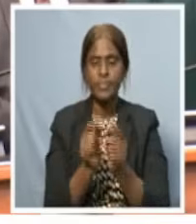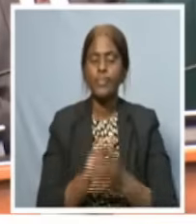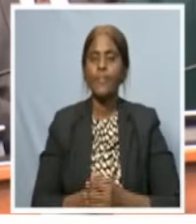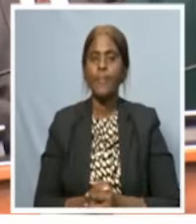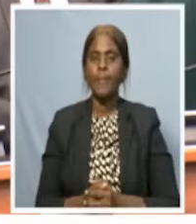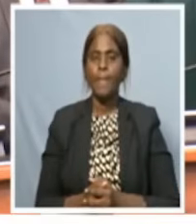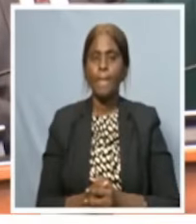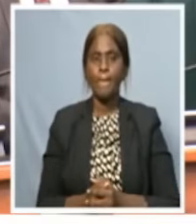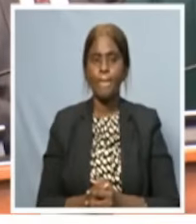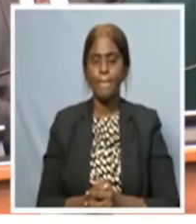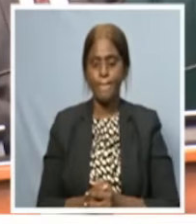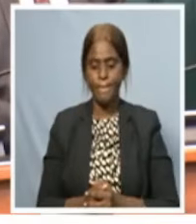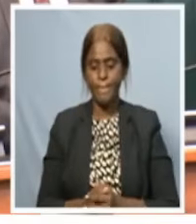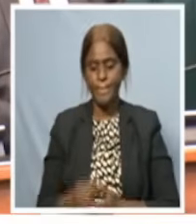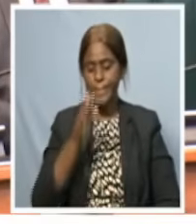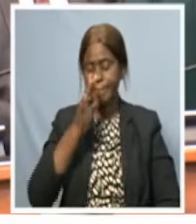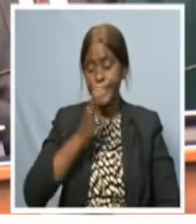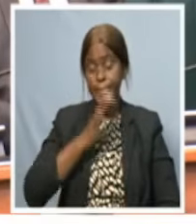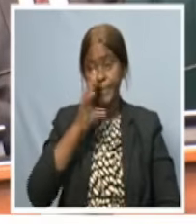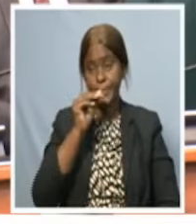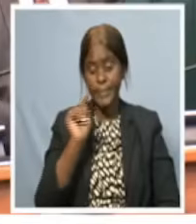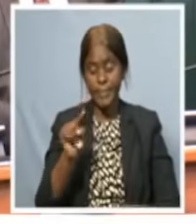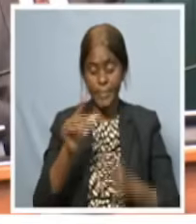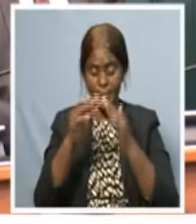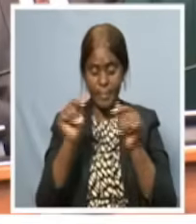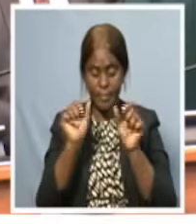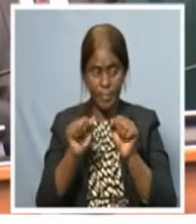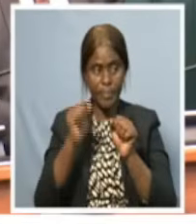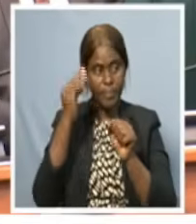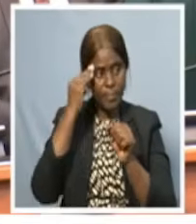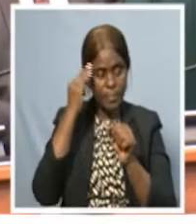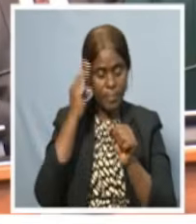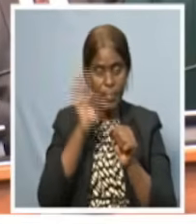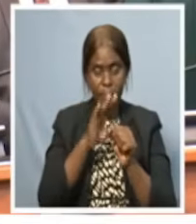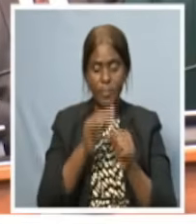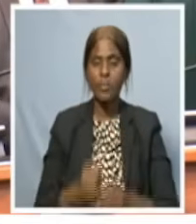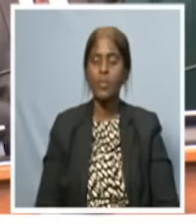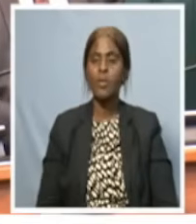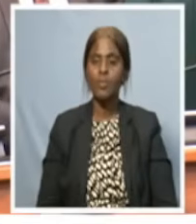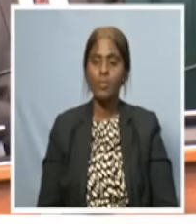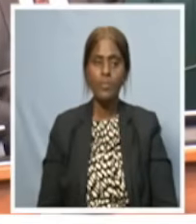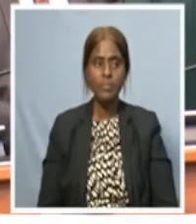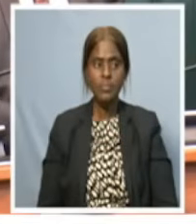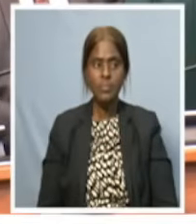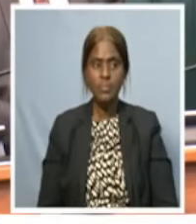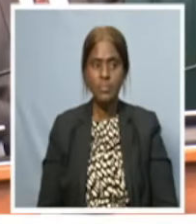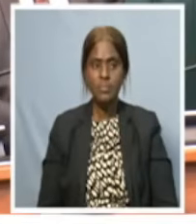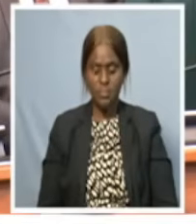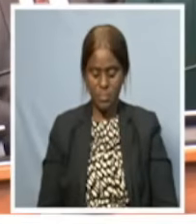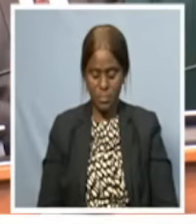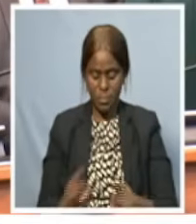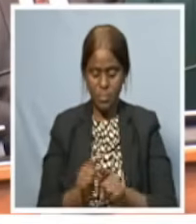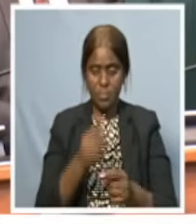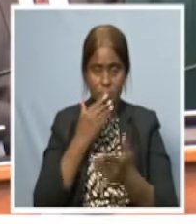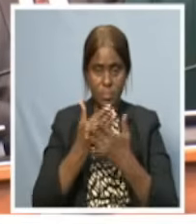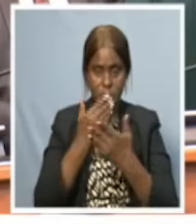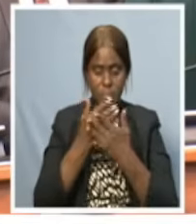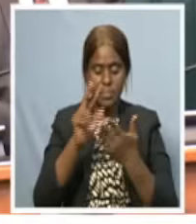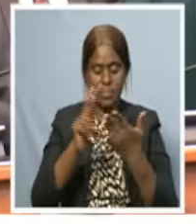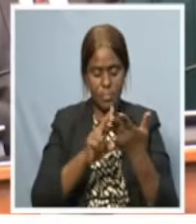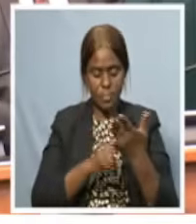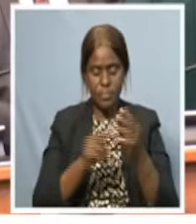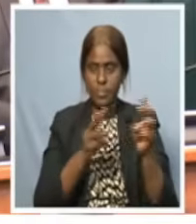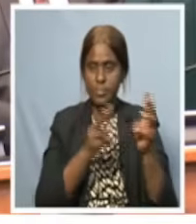issue. Madam Speaker, the House may wish to know that despite the existing of